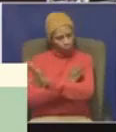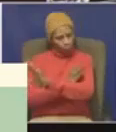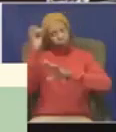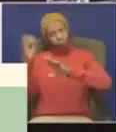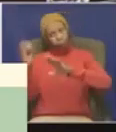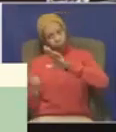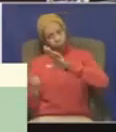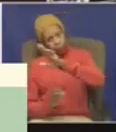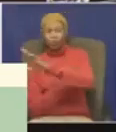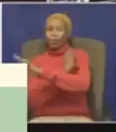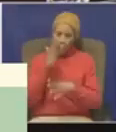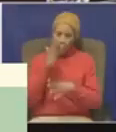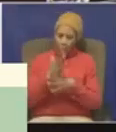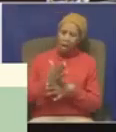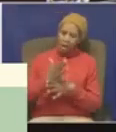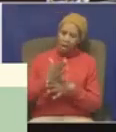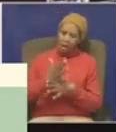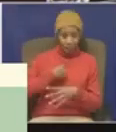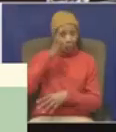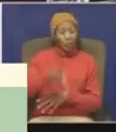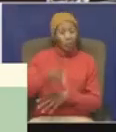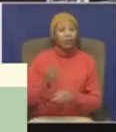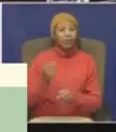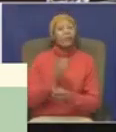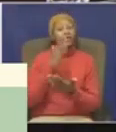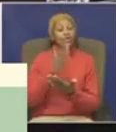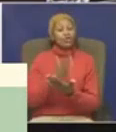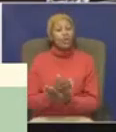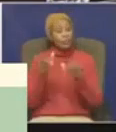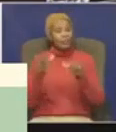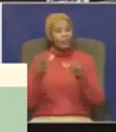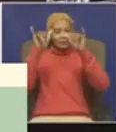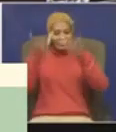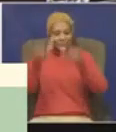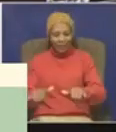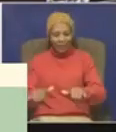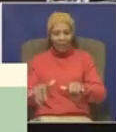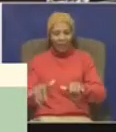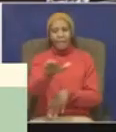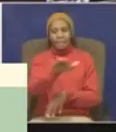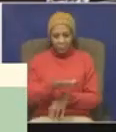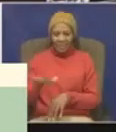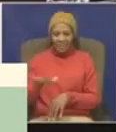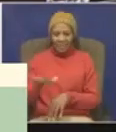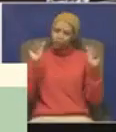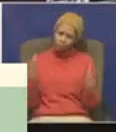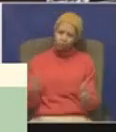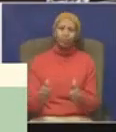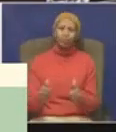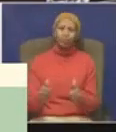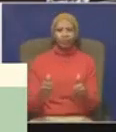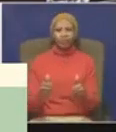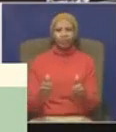we give our people living conditions that are conducive to the living of